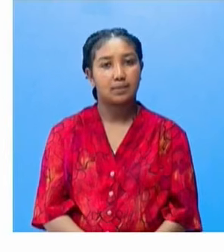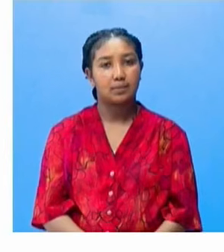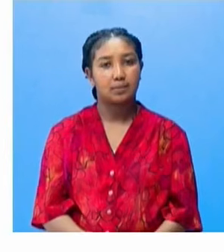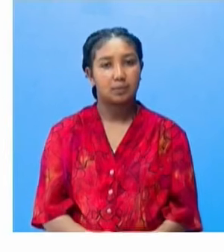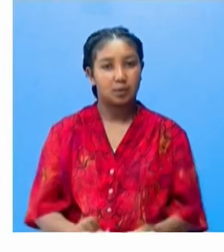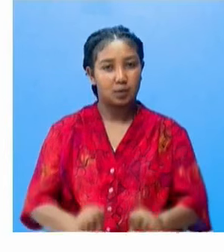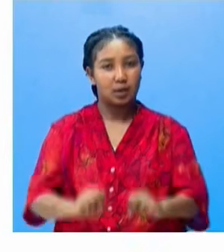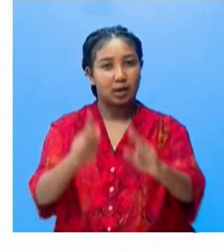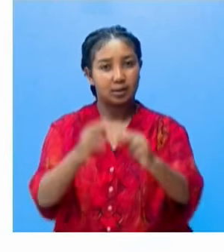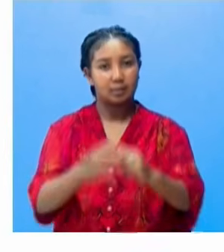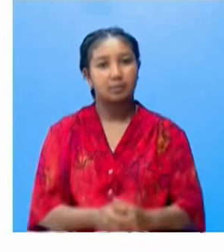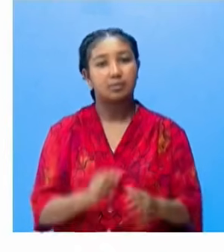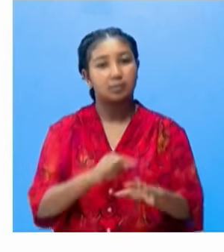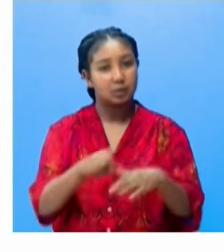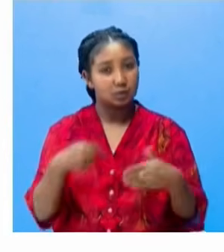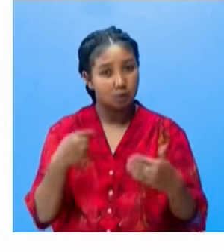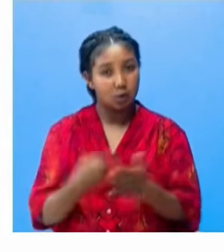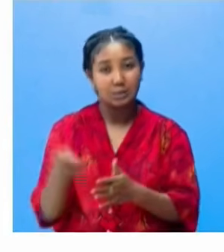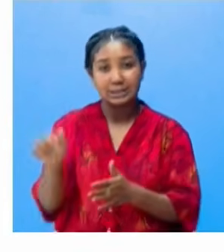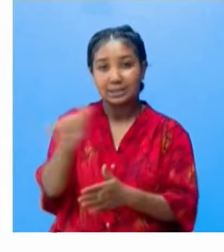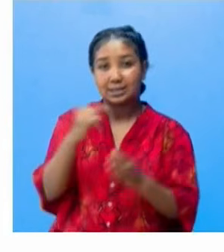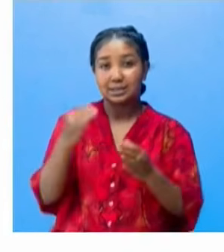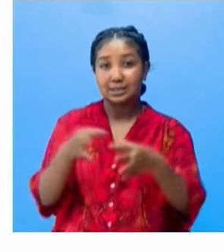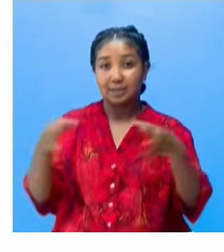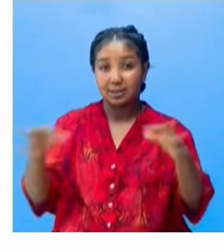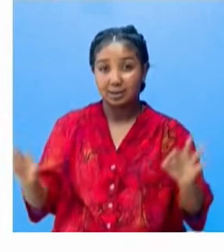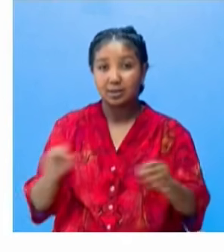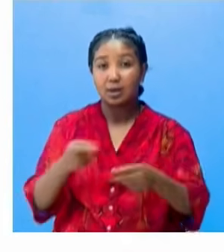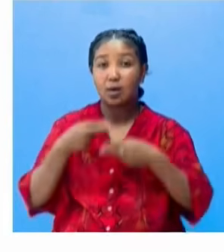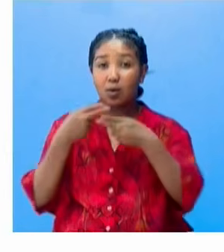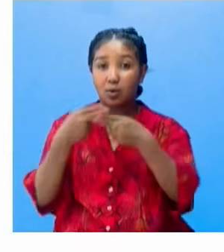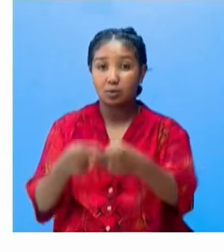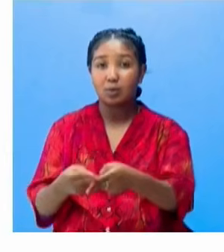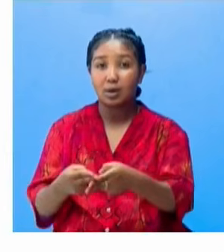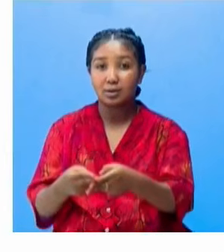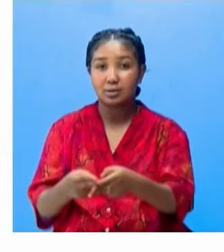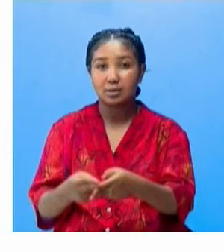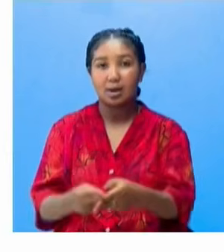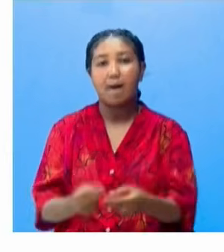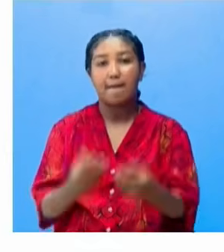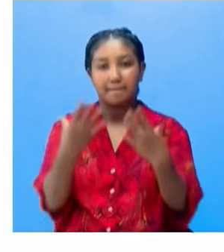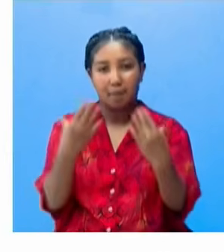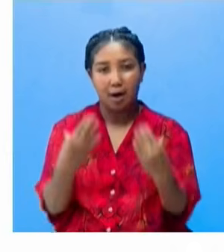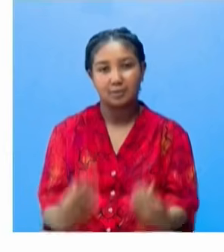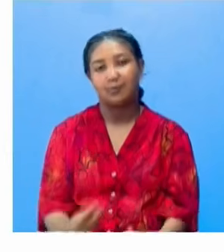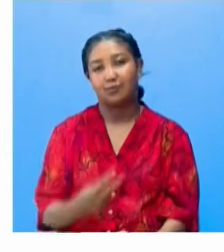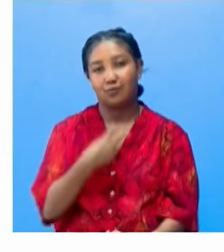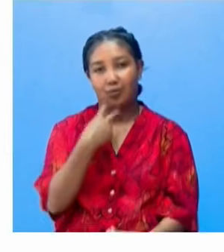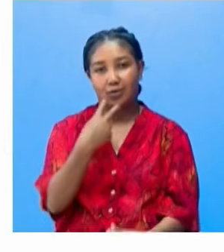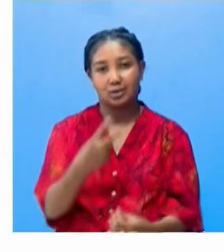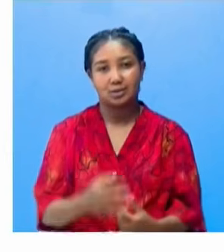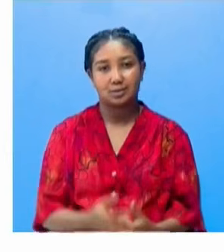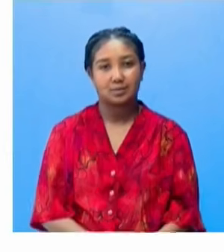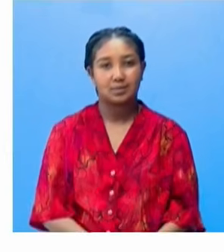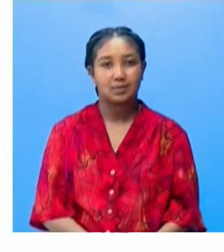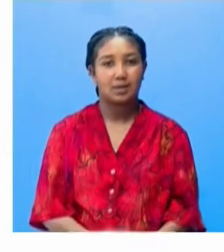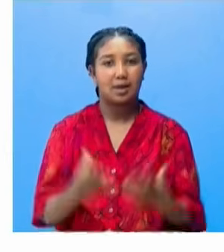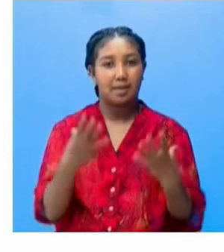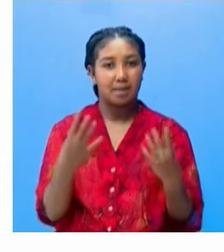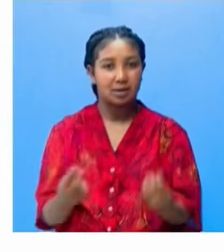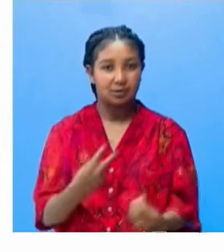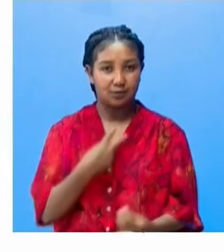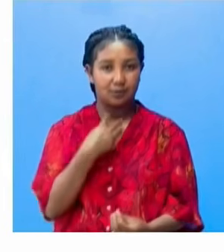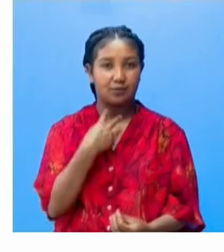Okay? So such sentences are called what? Passive voice. Very good. Passive